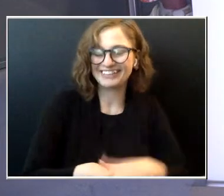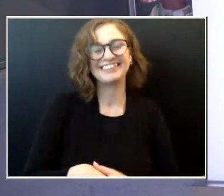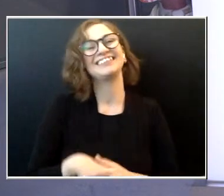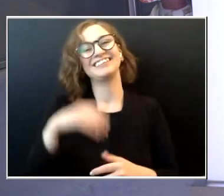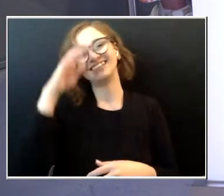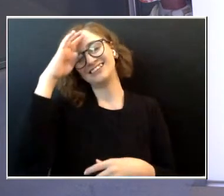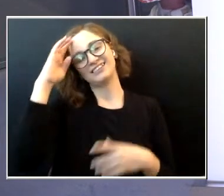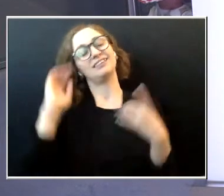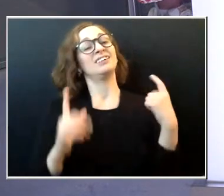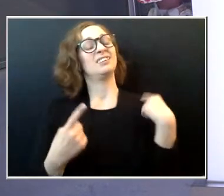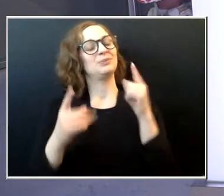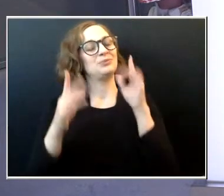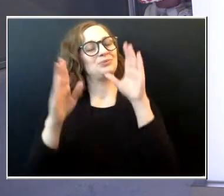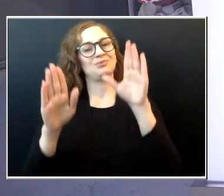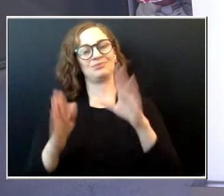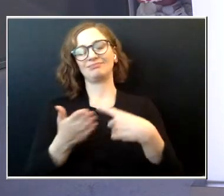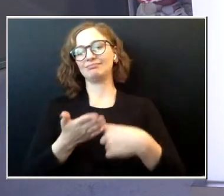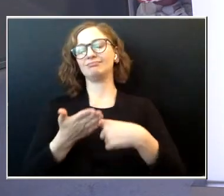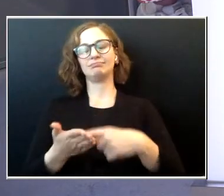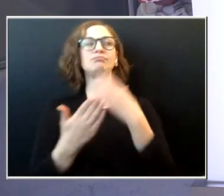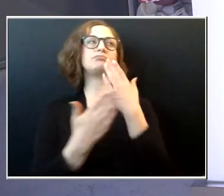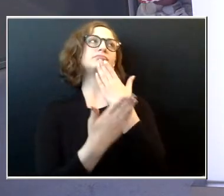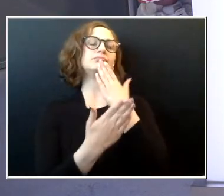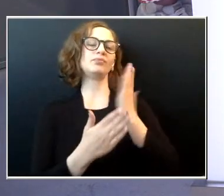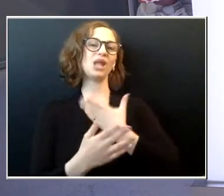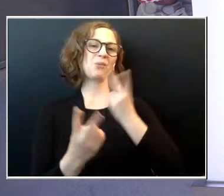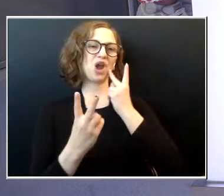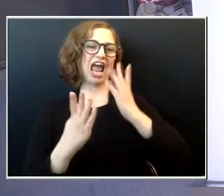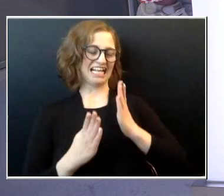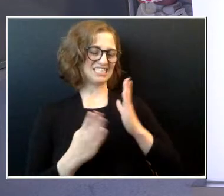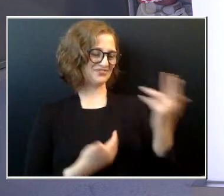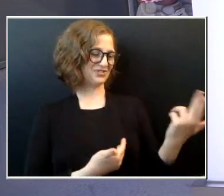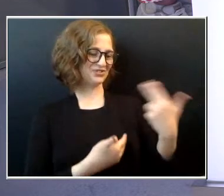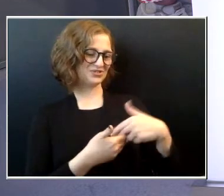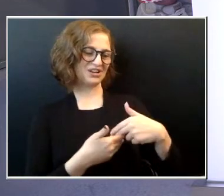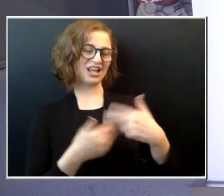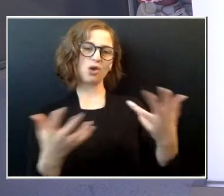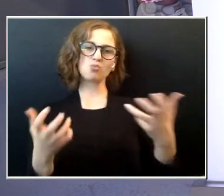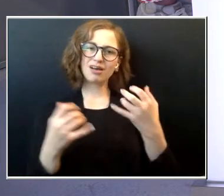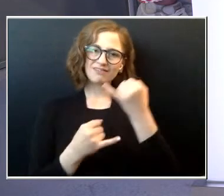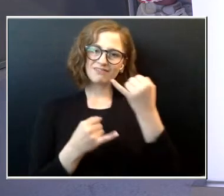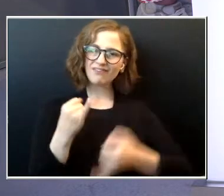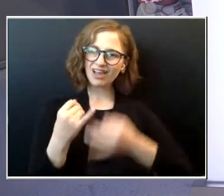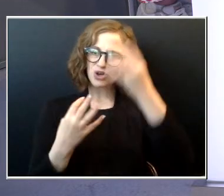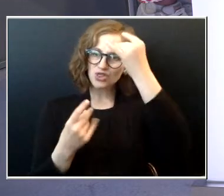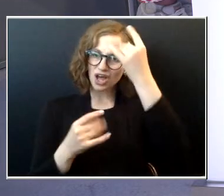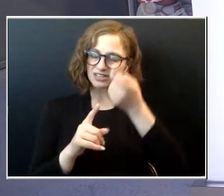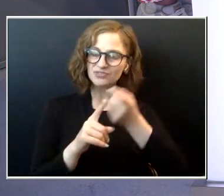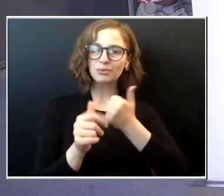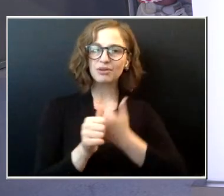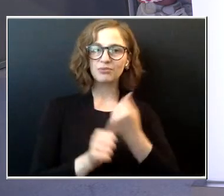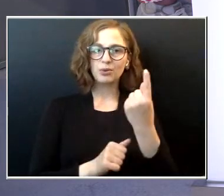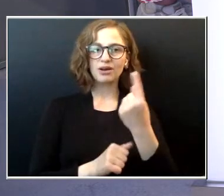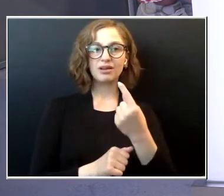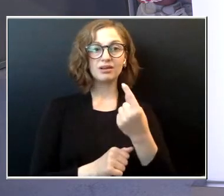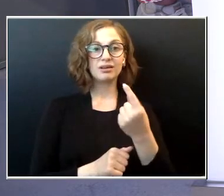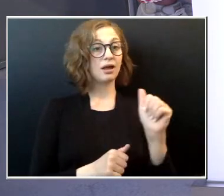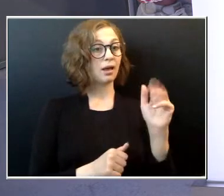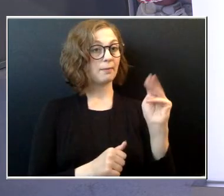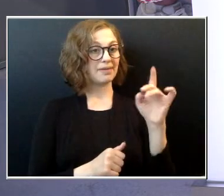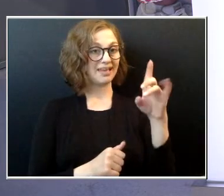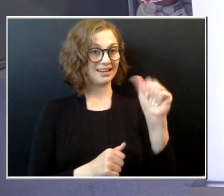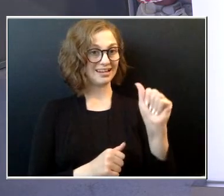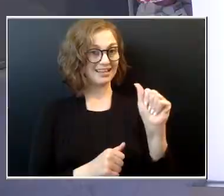discussion. I'm extremely grateful to our guests for being here. I'd like to get some final thoughts from everyone. Amanda? I would just like